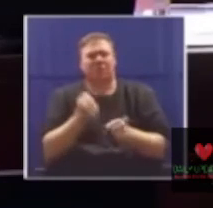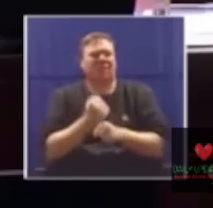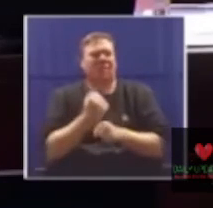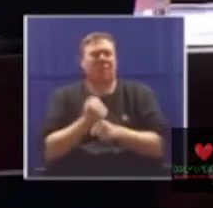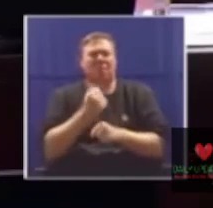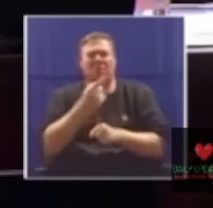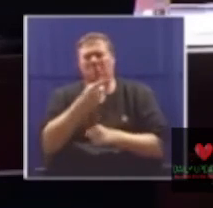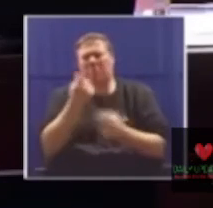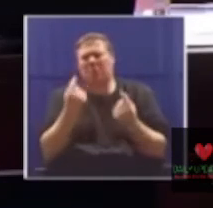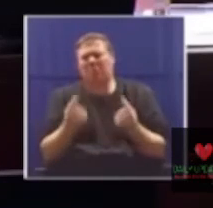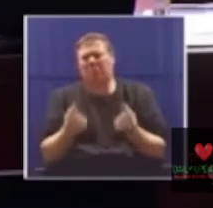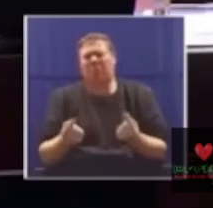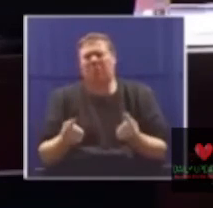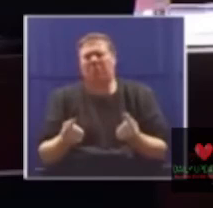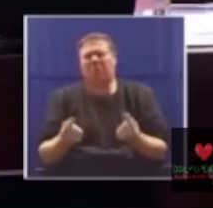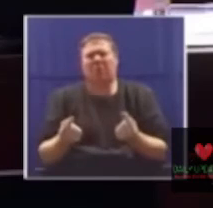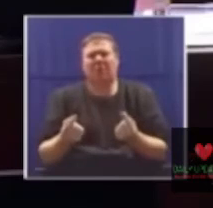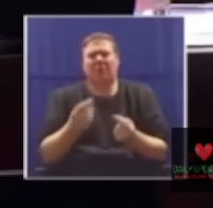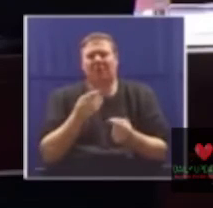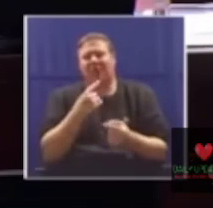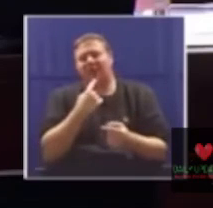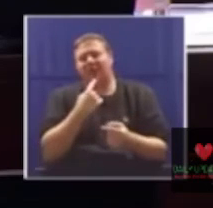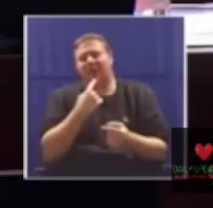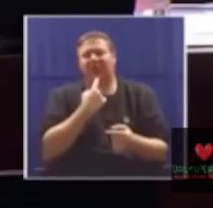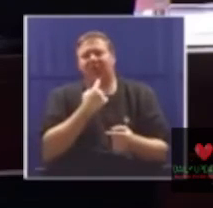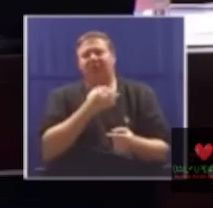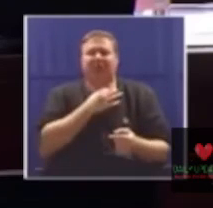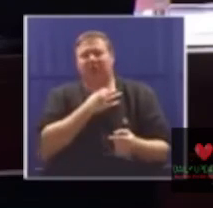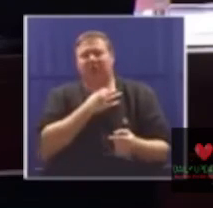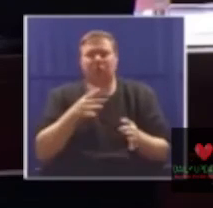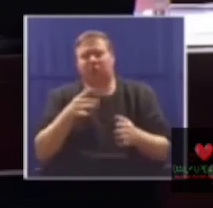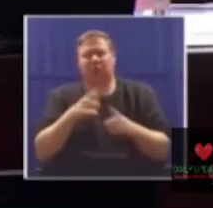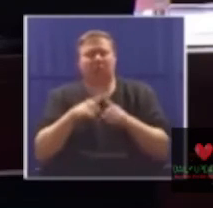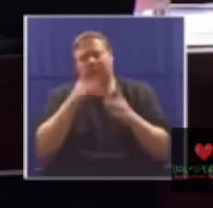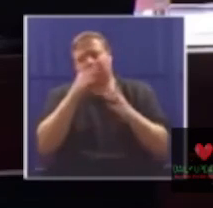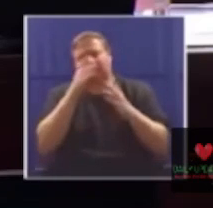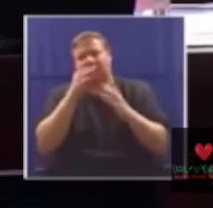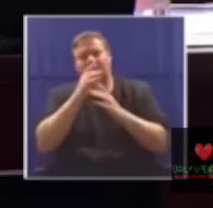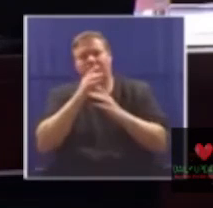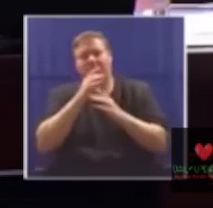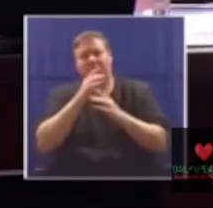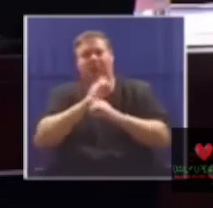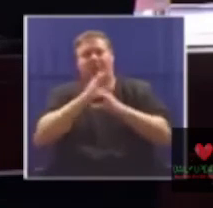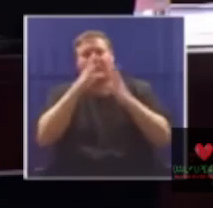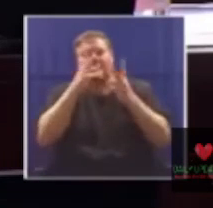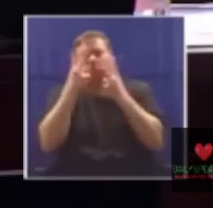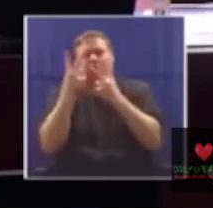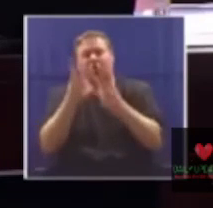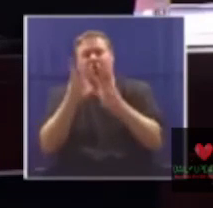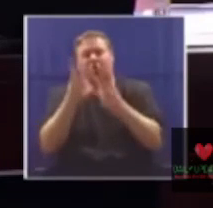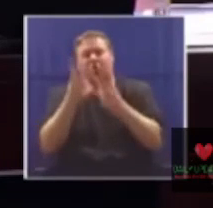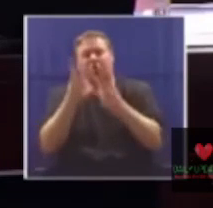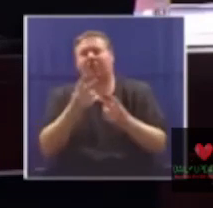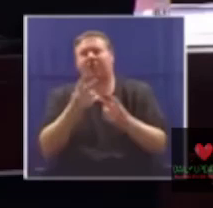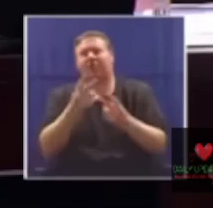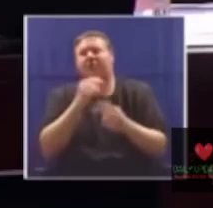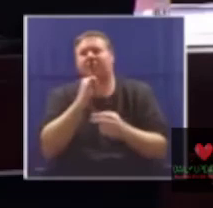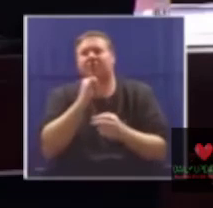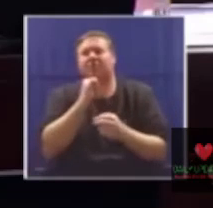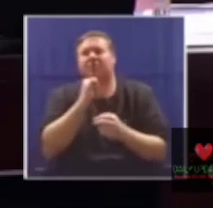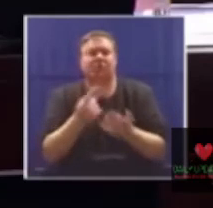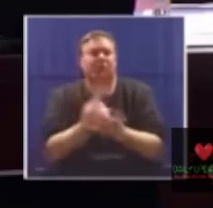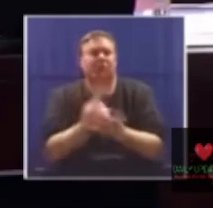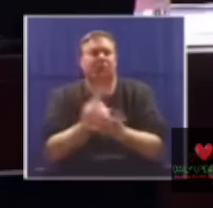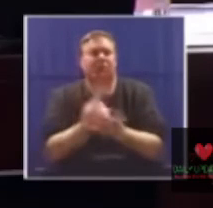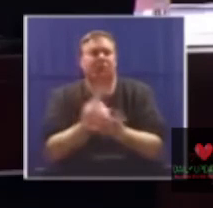doing of talking English every day when there's no clear perspective of what is going